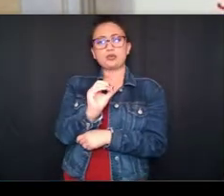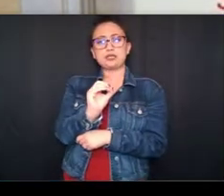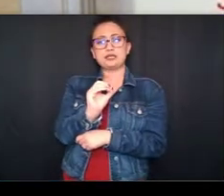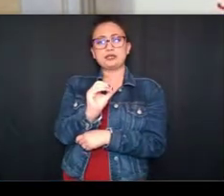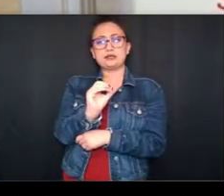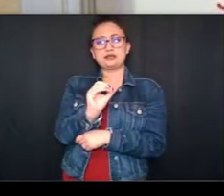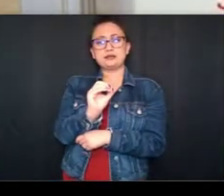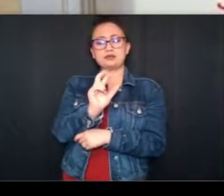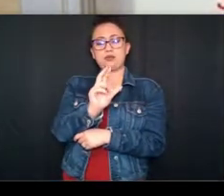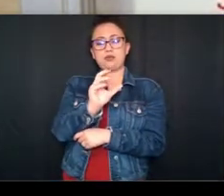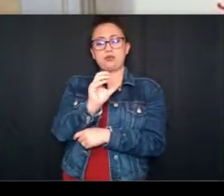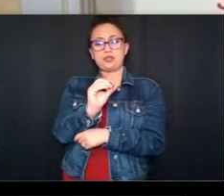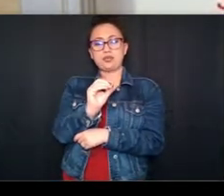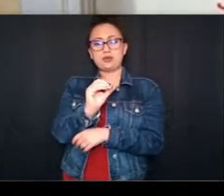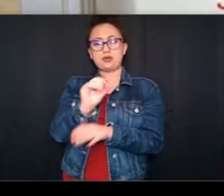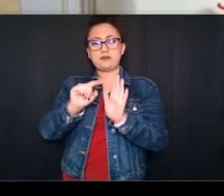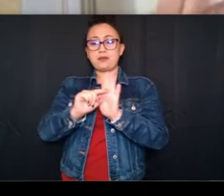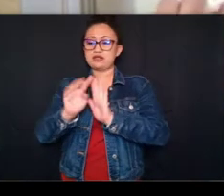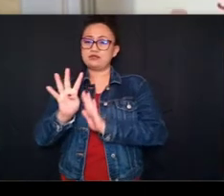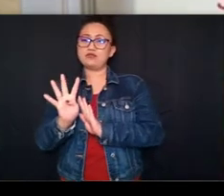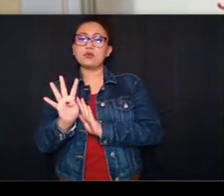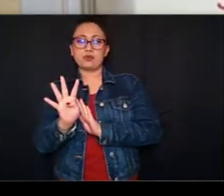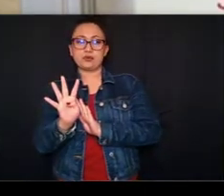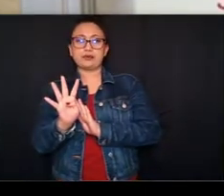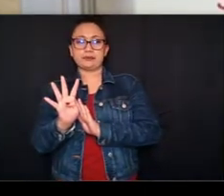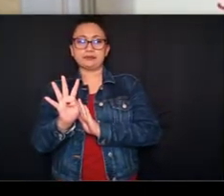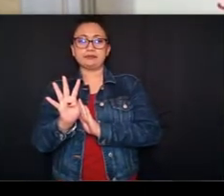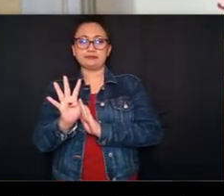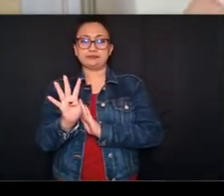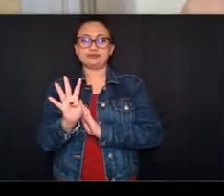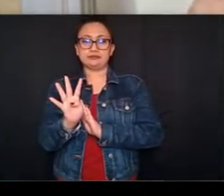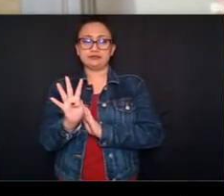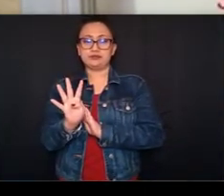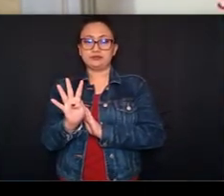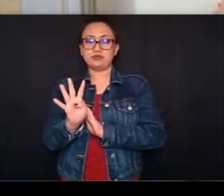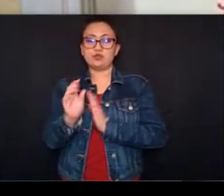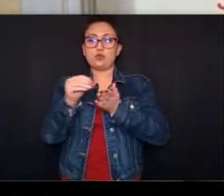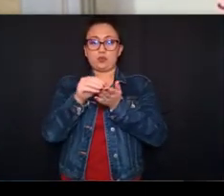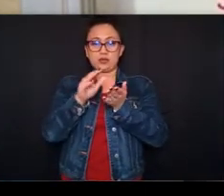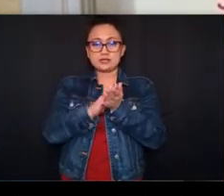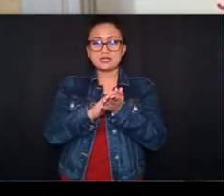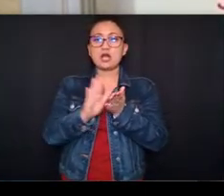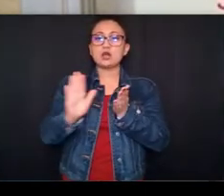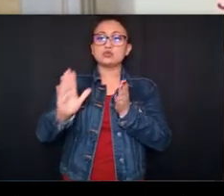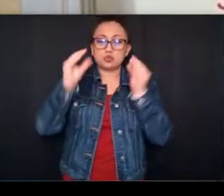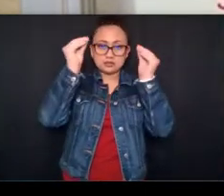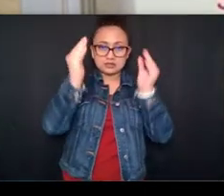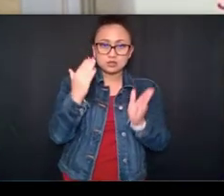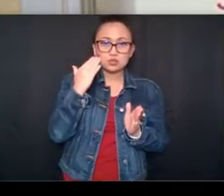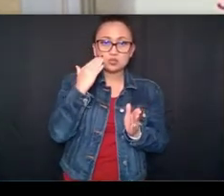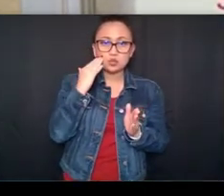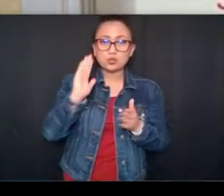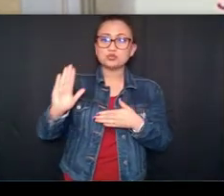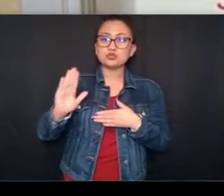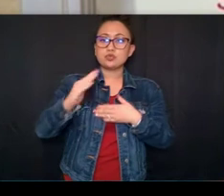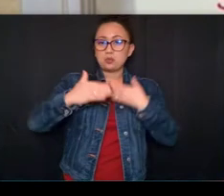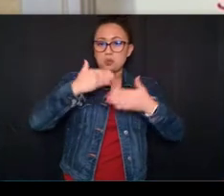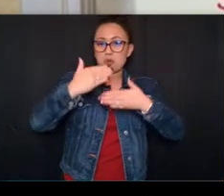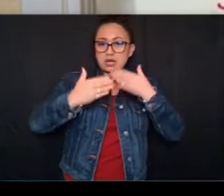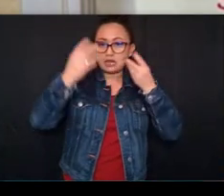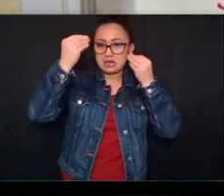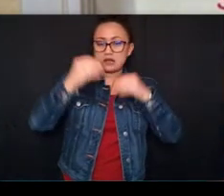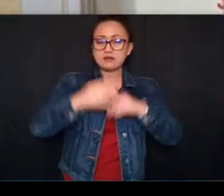it along for the ride. So we see exactly what we did, and your teacher will see exactly what you did. 5 times 6 gives you 30. The -4 has not